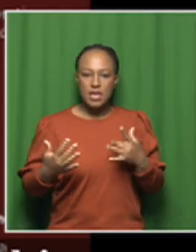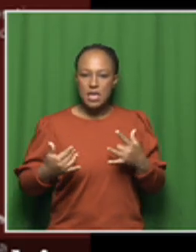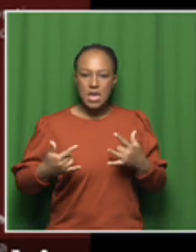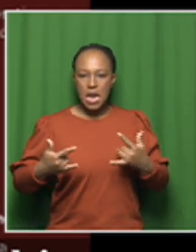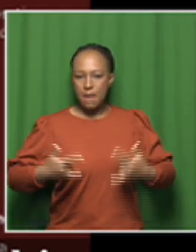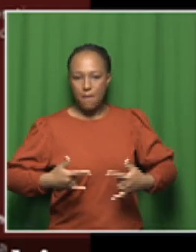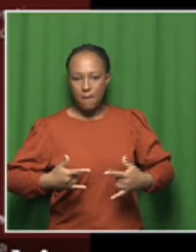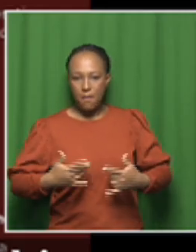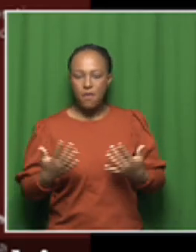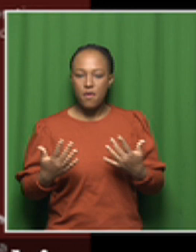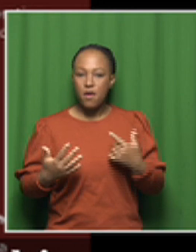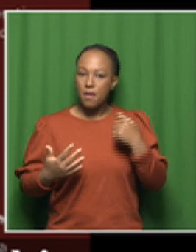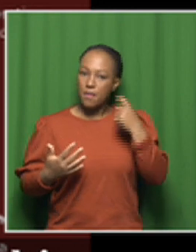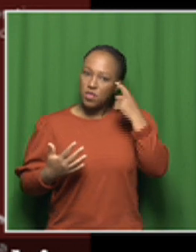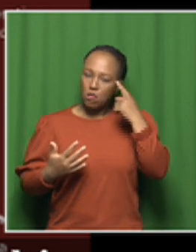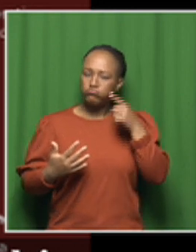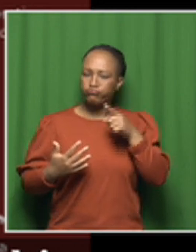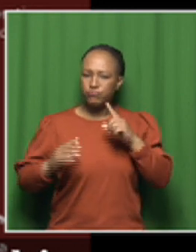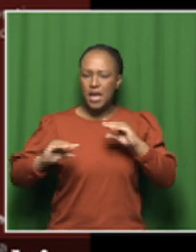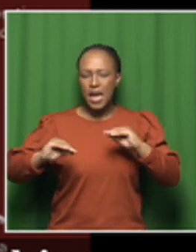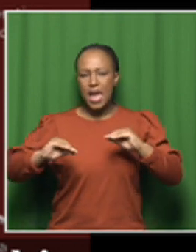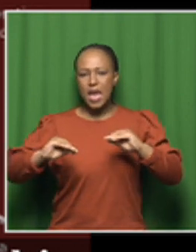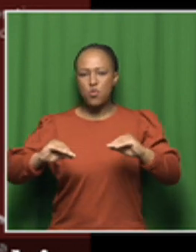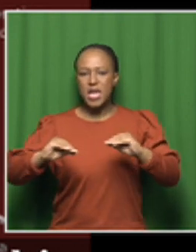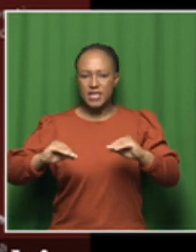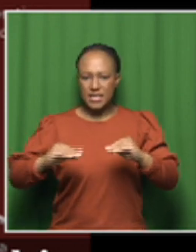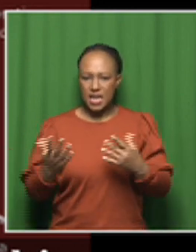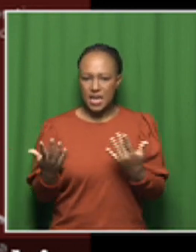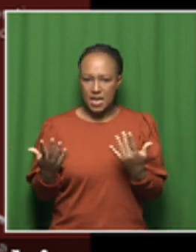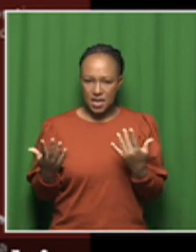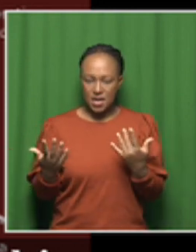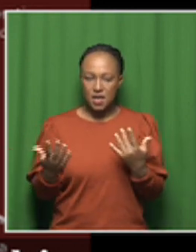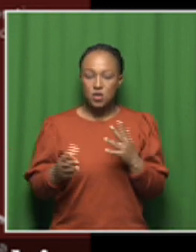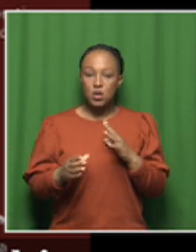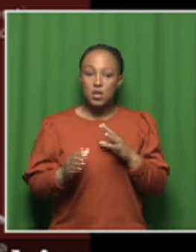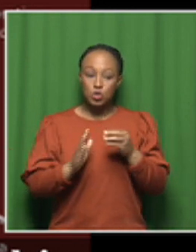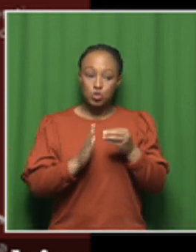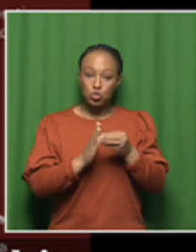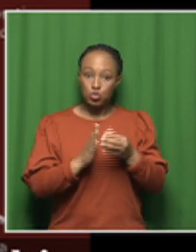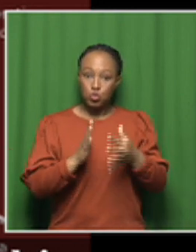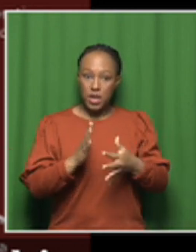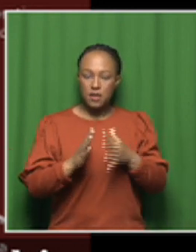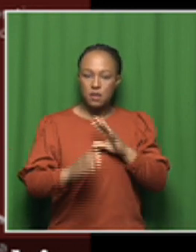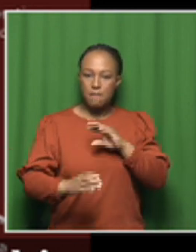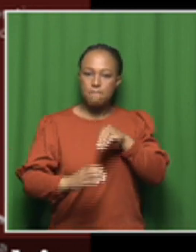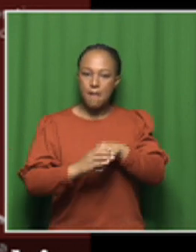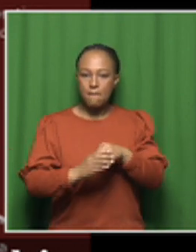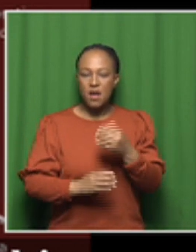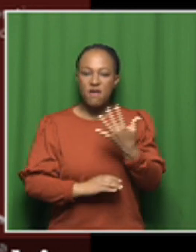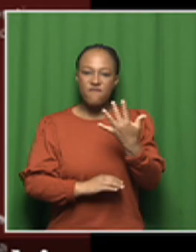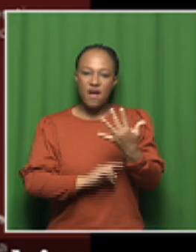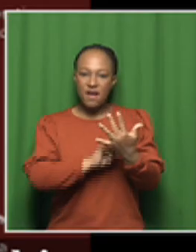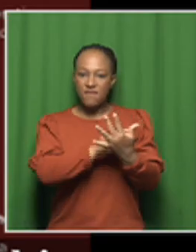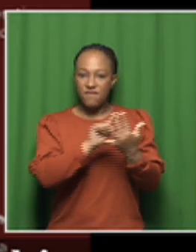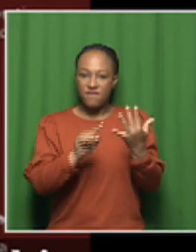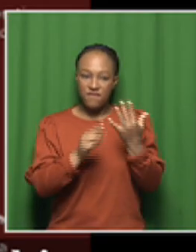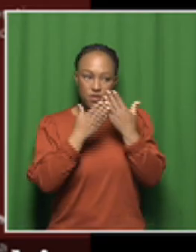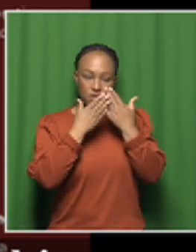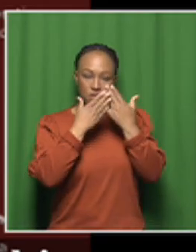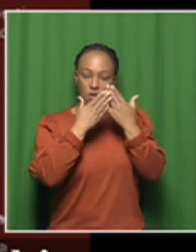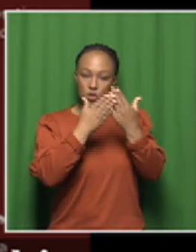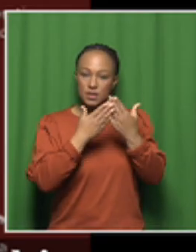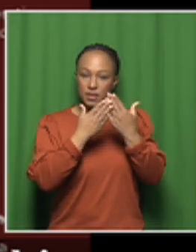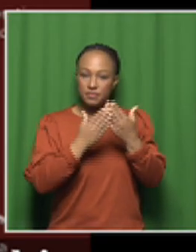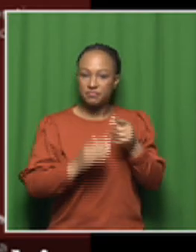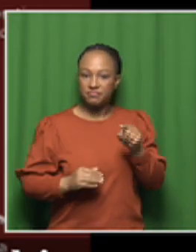okay, let me make this educational as well. So it actually includes 5 students who are studying fashion. Actually, 1 is Xolani from